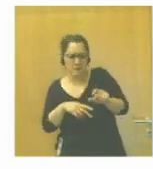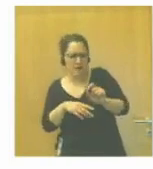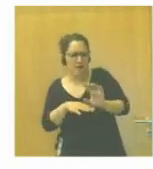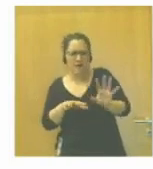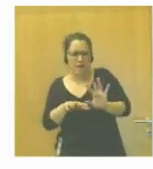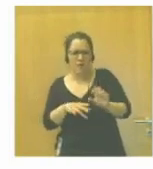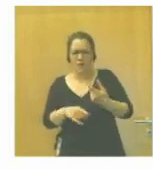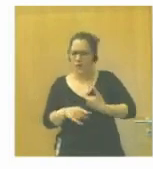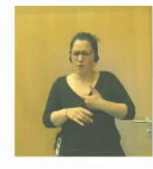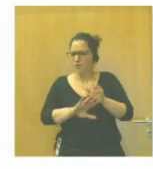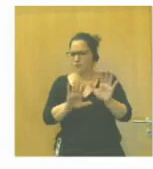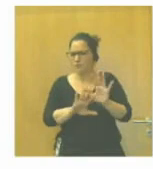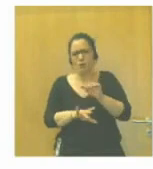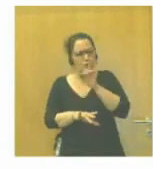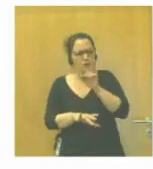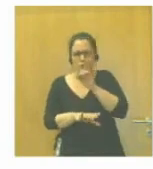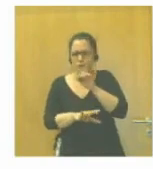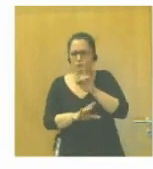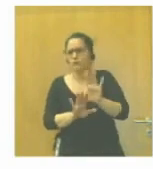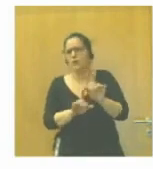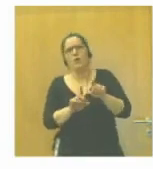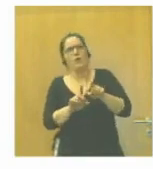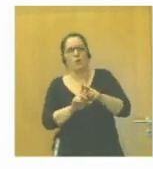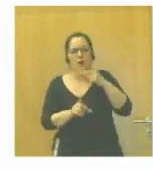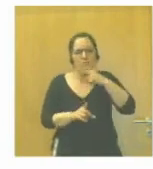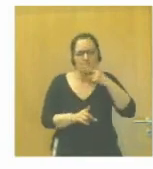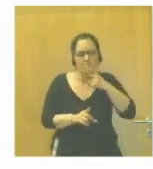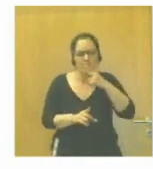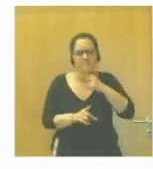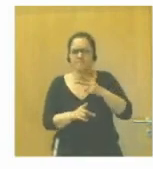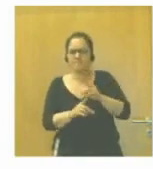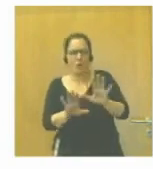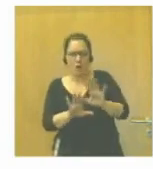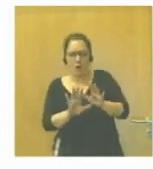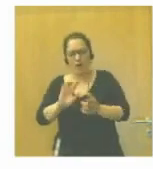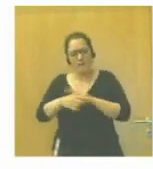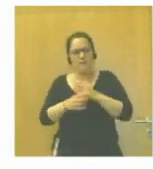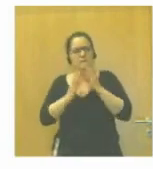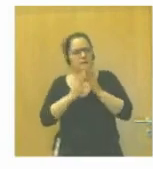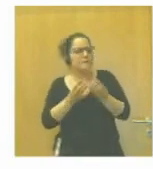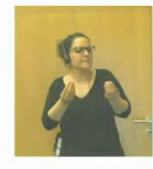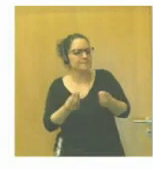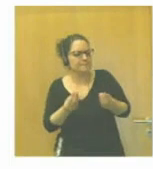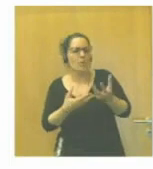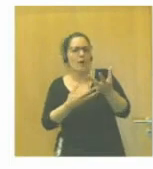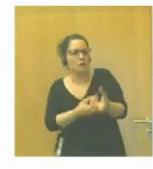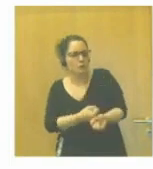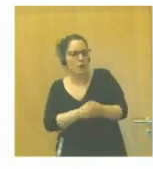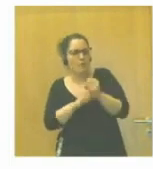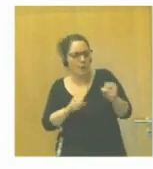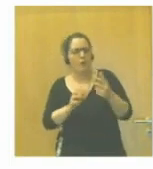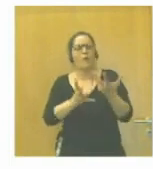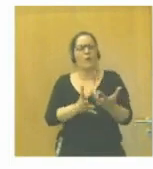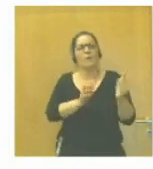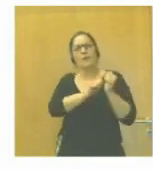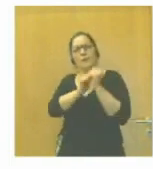Did they go? How is it? What more do they need from you? How can I help you? Go to the appointment with them. Kids can go to the, I'll go to a